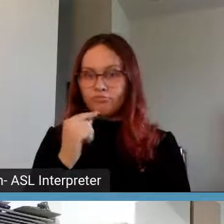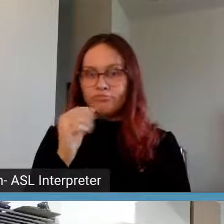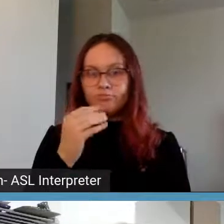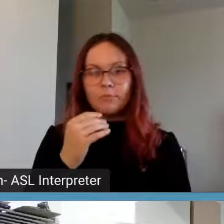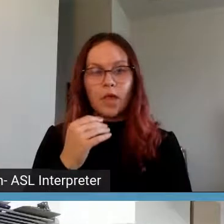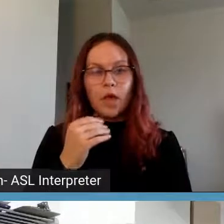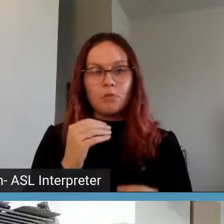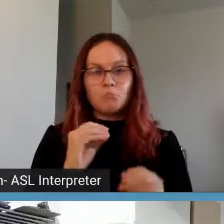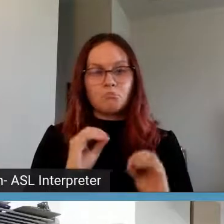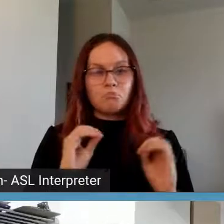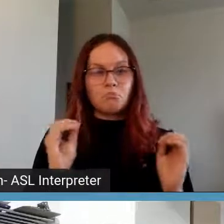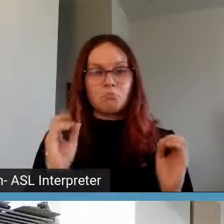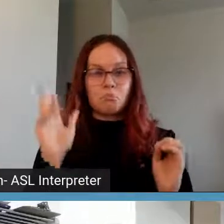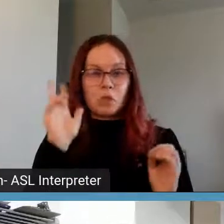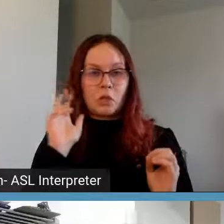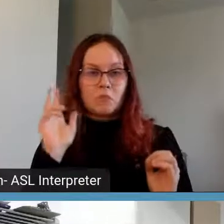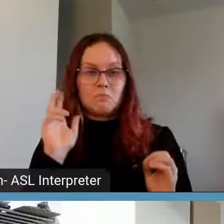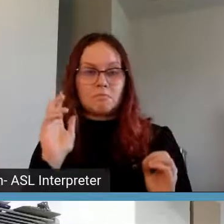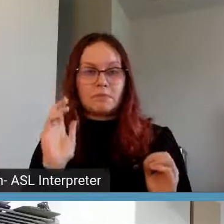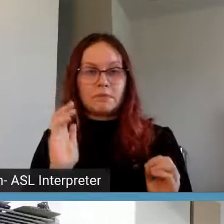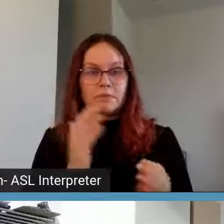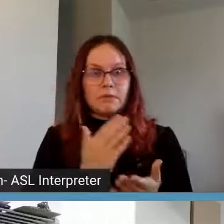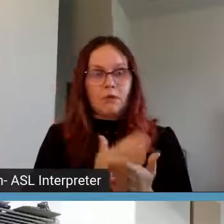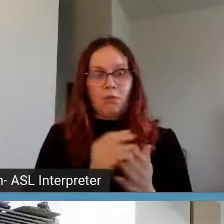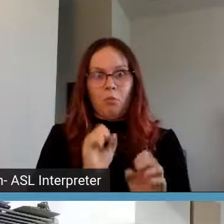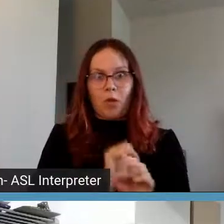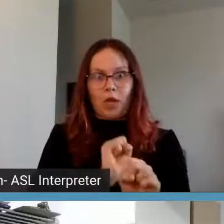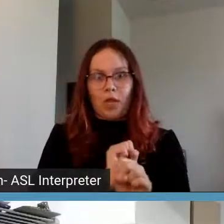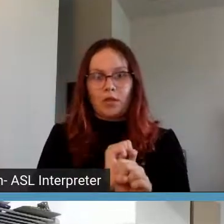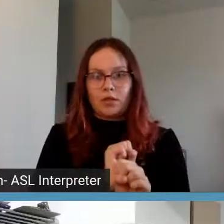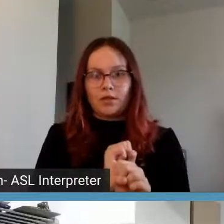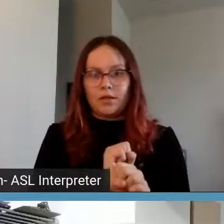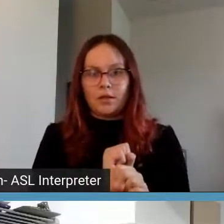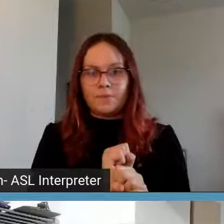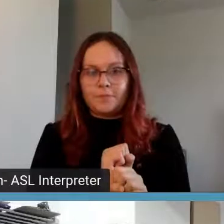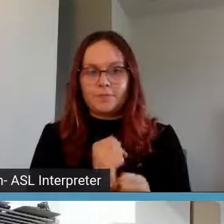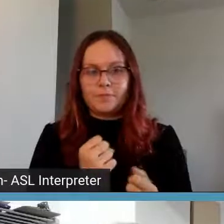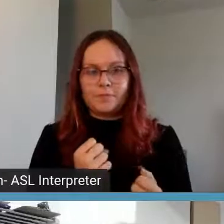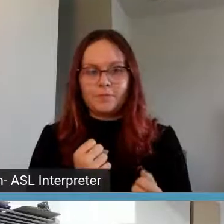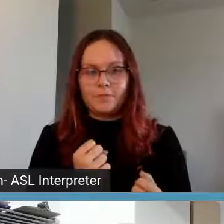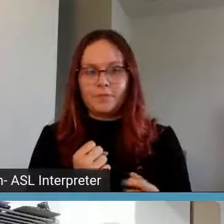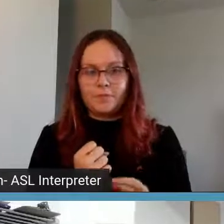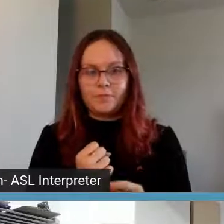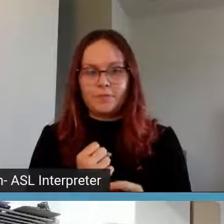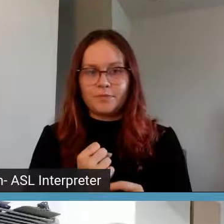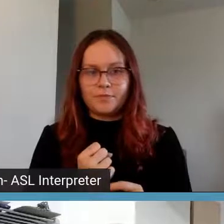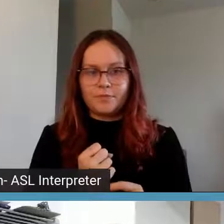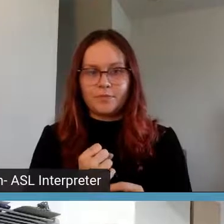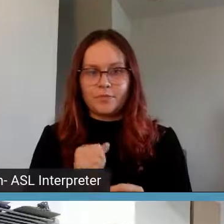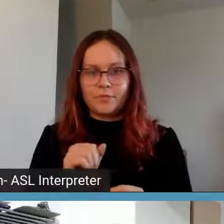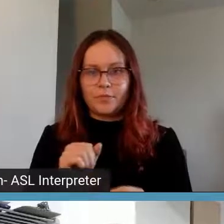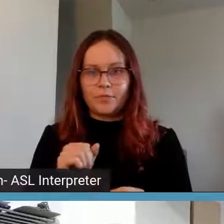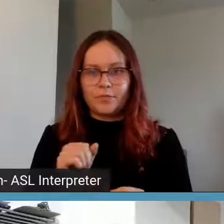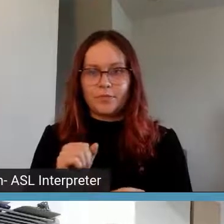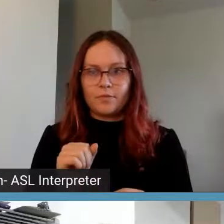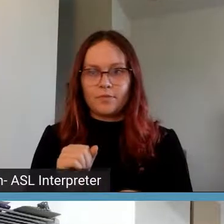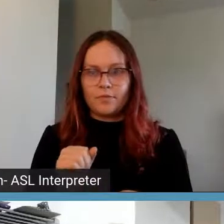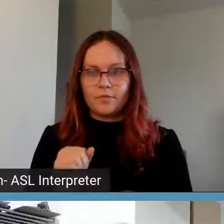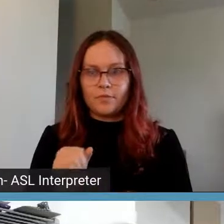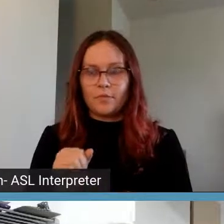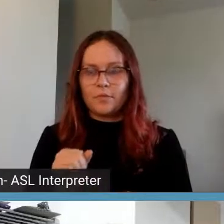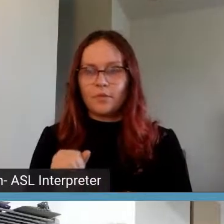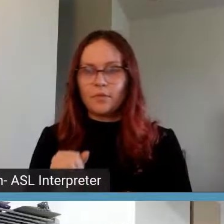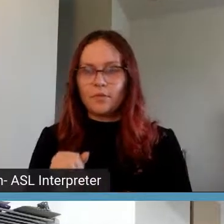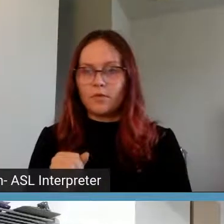program production partner there helping, I could sort of make that person host. She could pick up exactly where I left off. Then